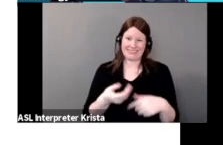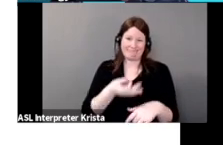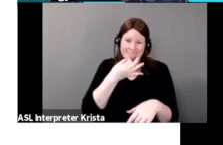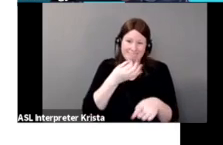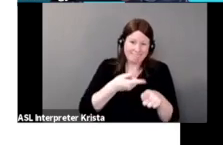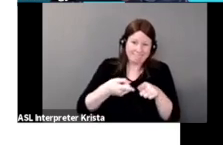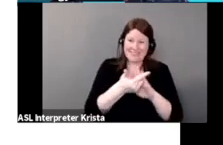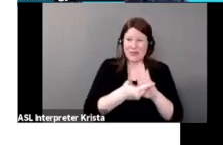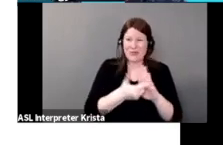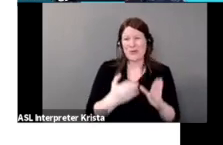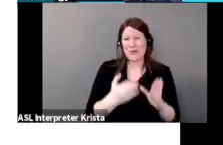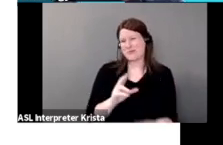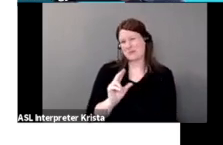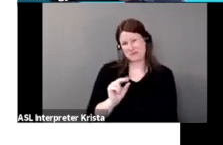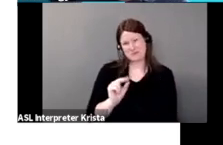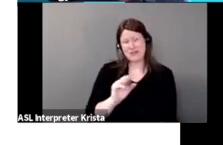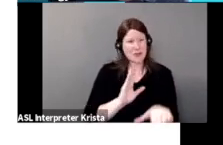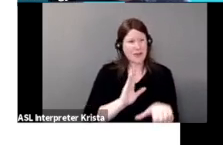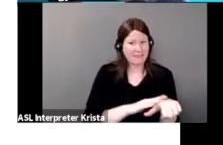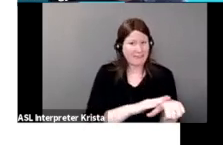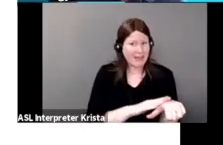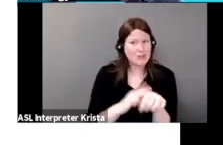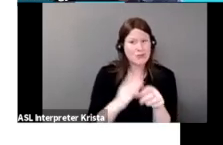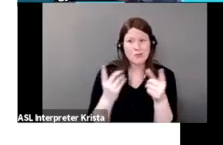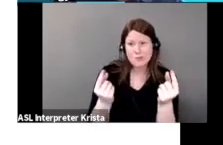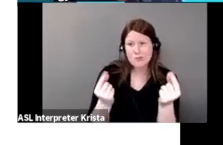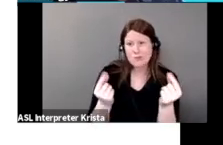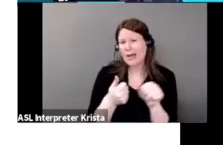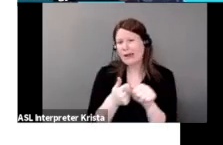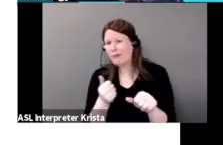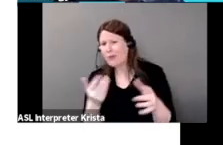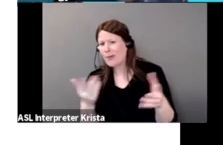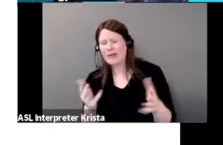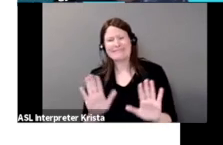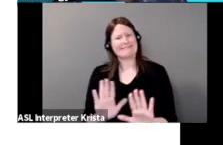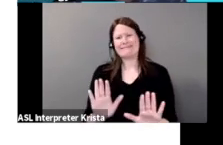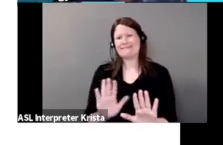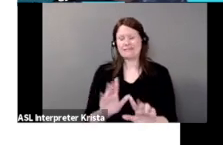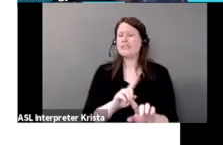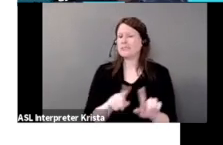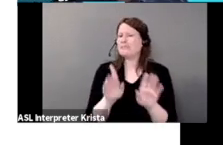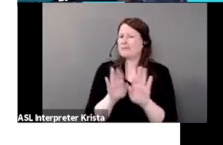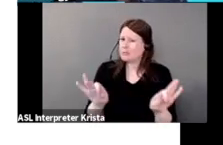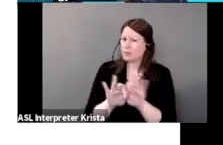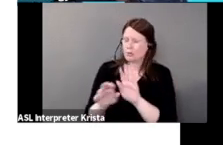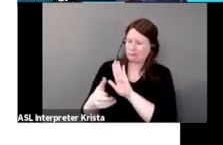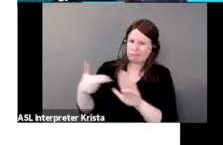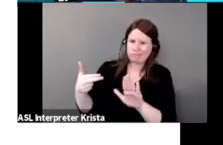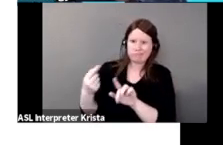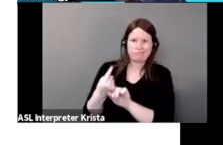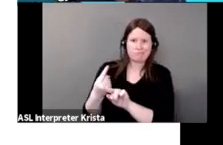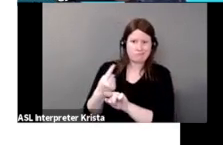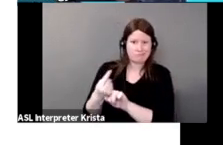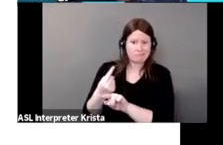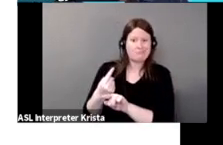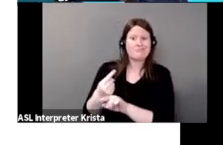I'm not going to give you legal advice on that point. I will simply say that marking your trademarks is important. Marking